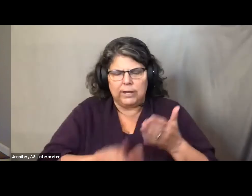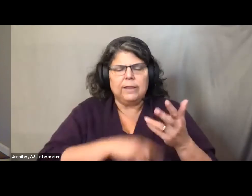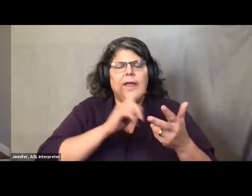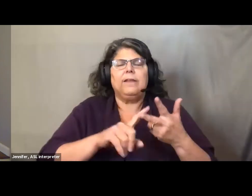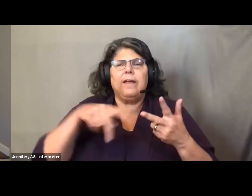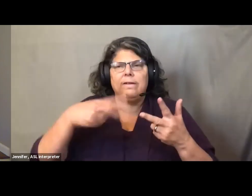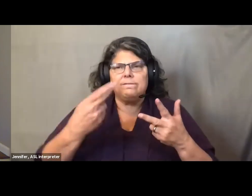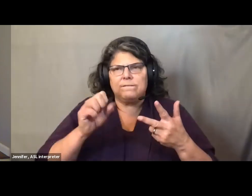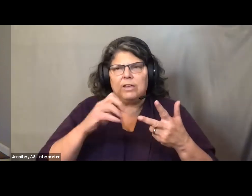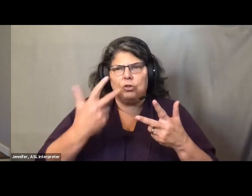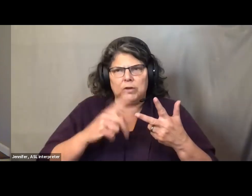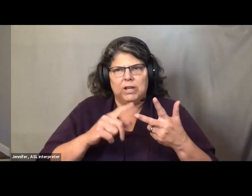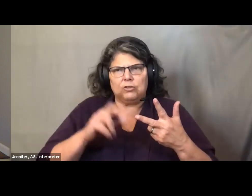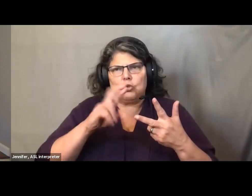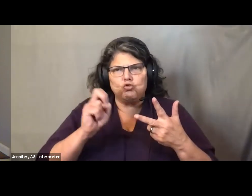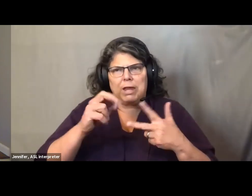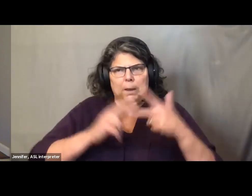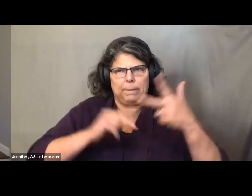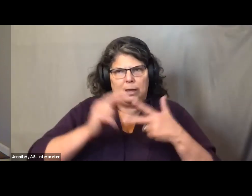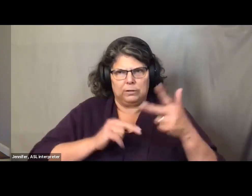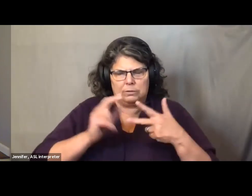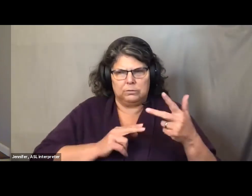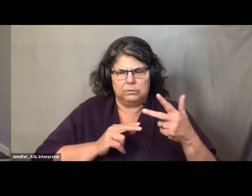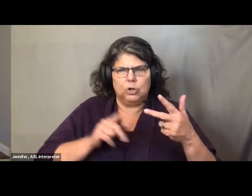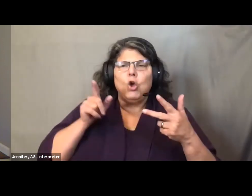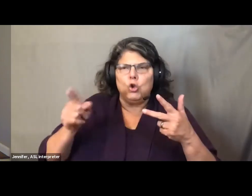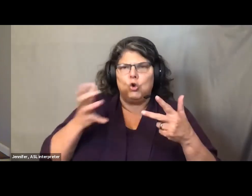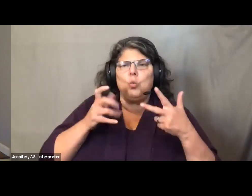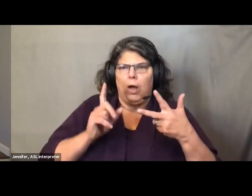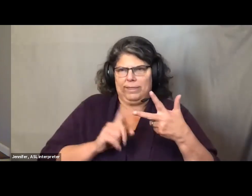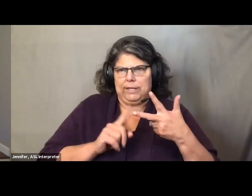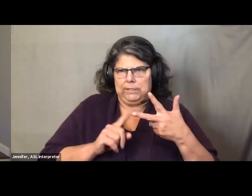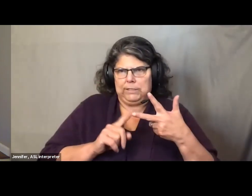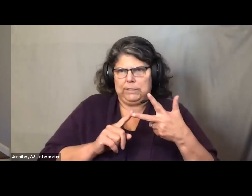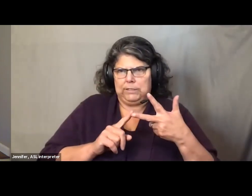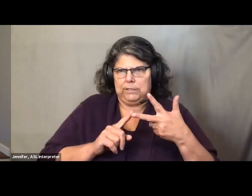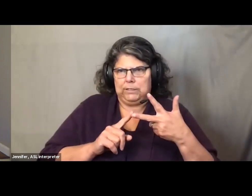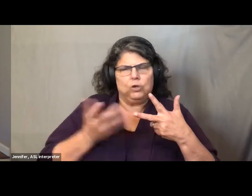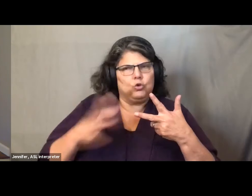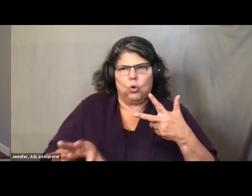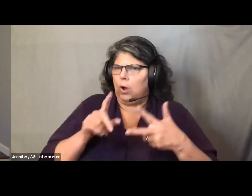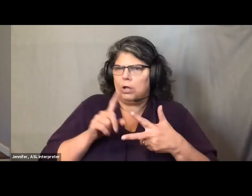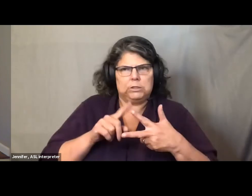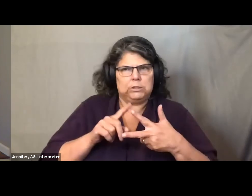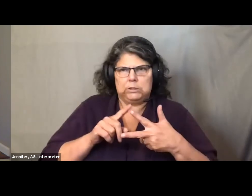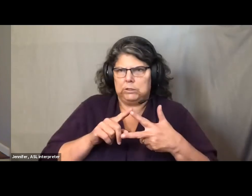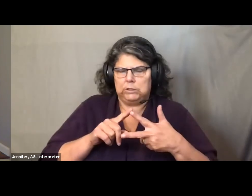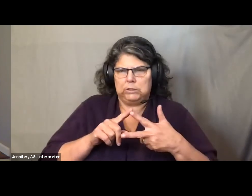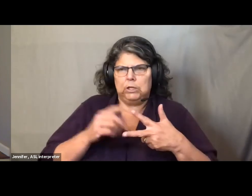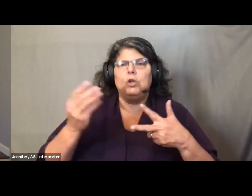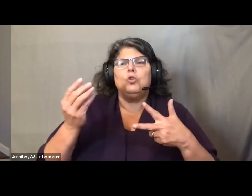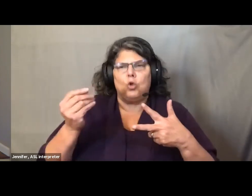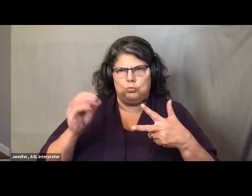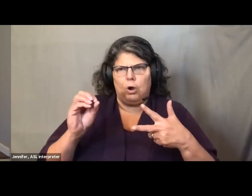And it sounds to me like you're going to be doing phase 3. And then the property owner would need